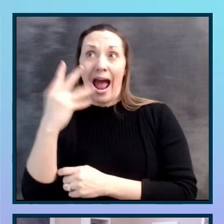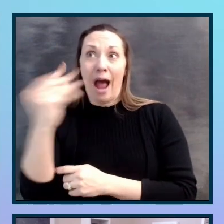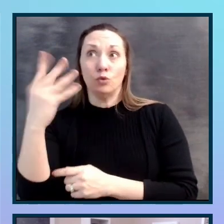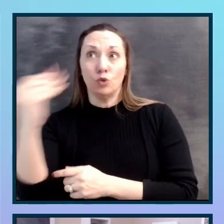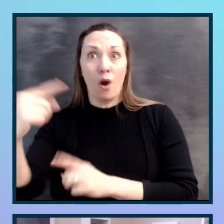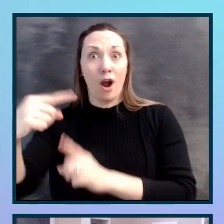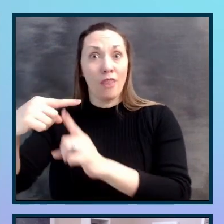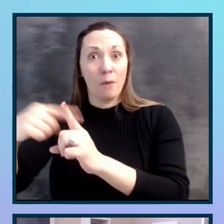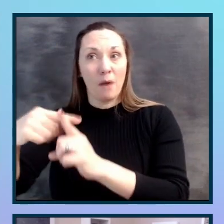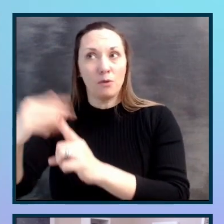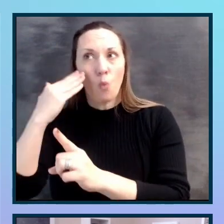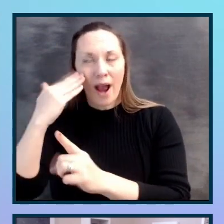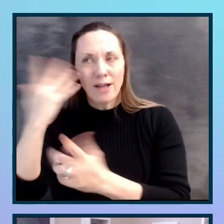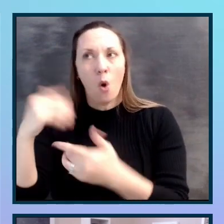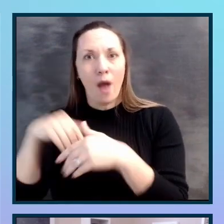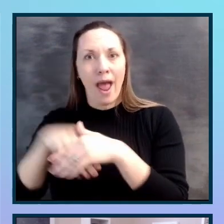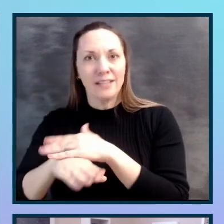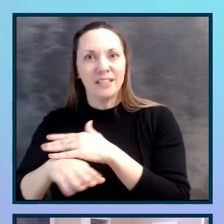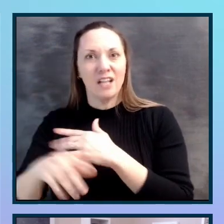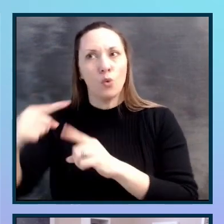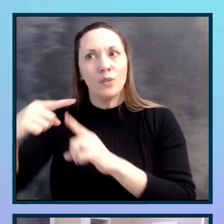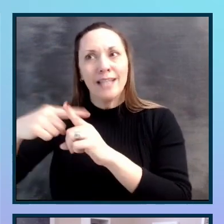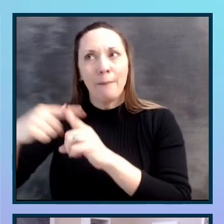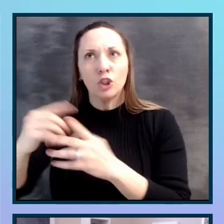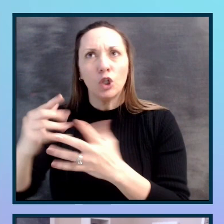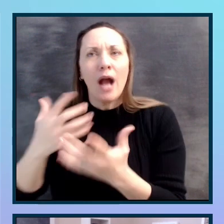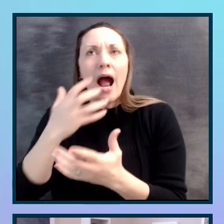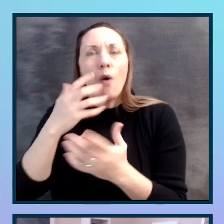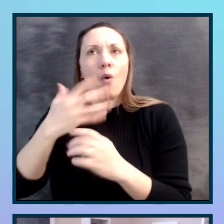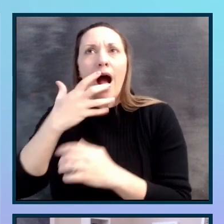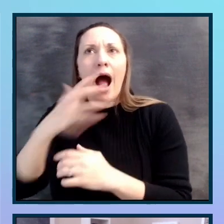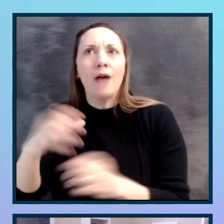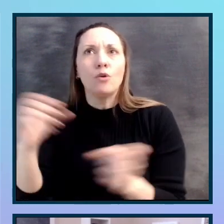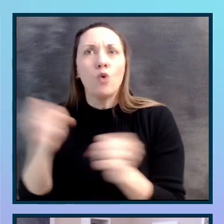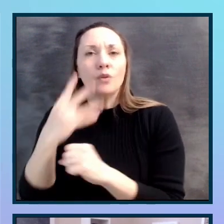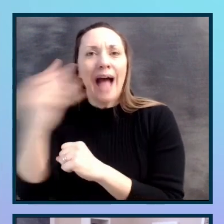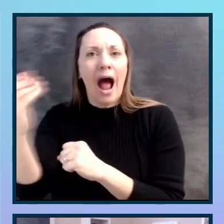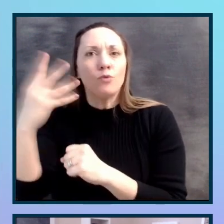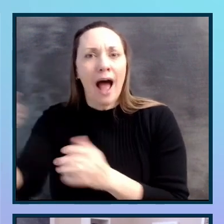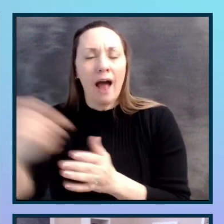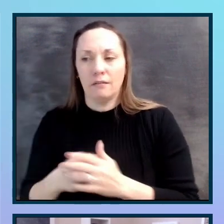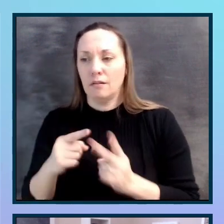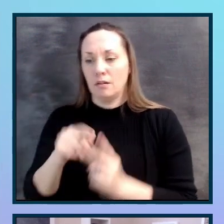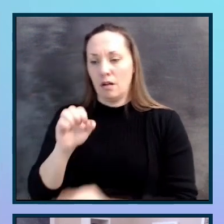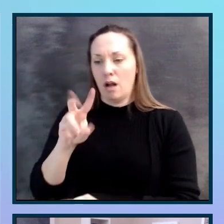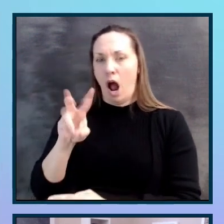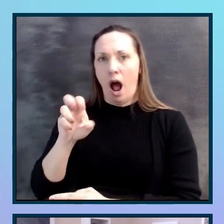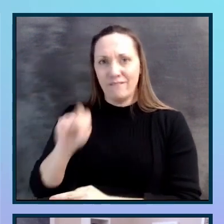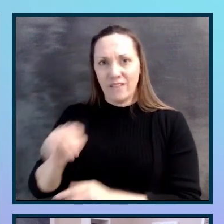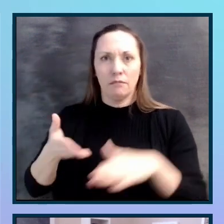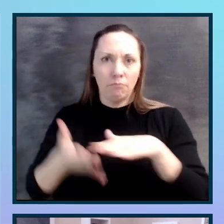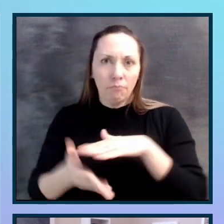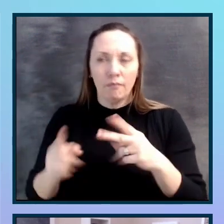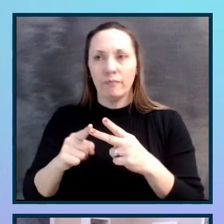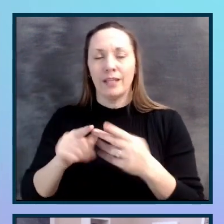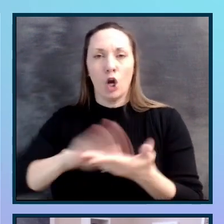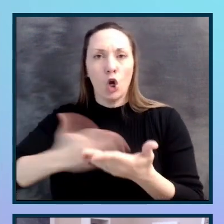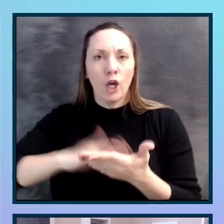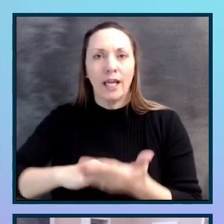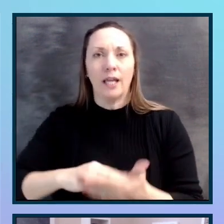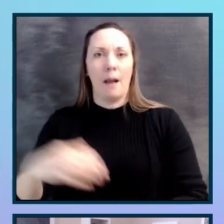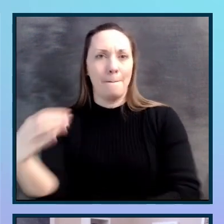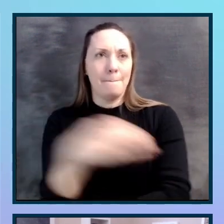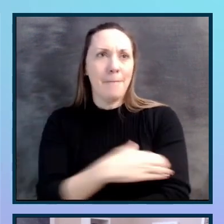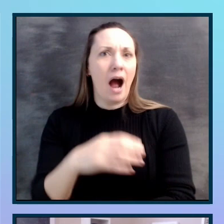temperature data in my actual backyard for the first time. Ovens, cooking, power use,